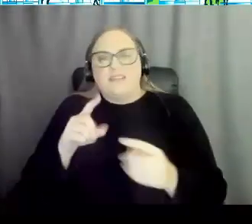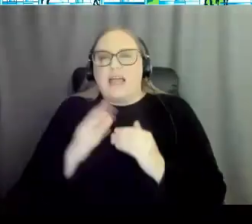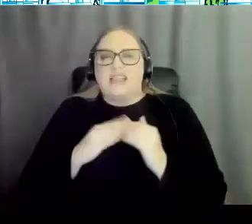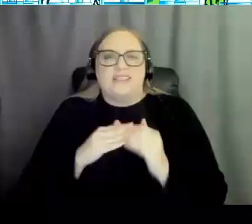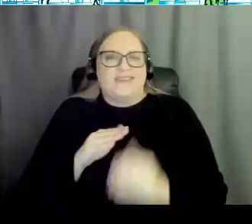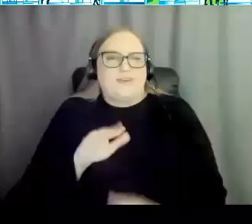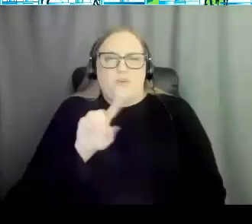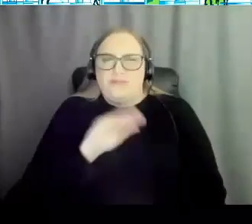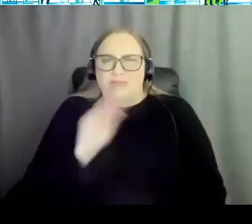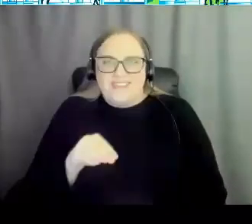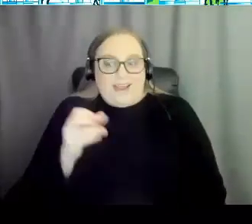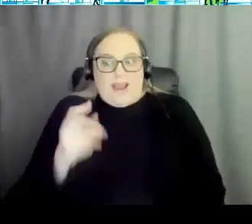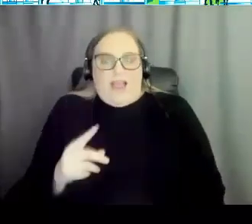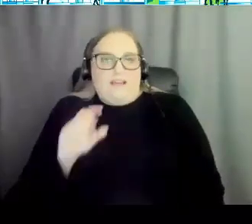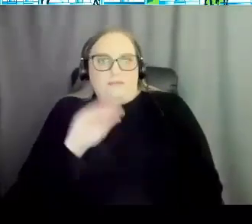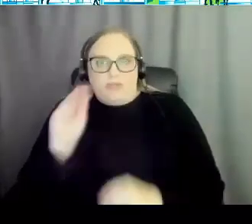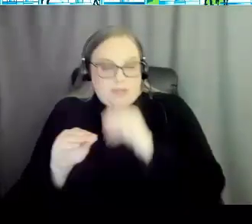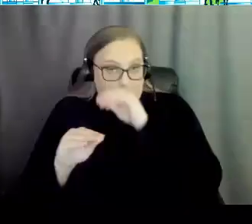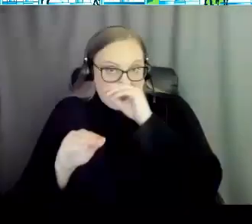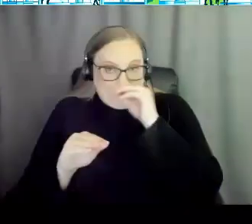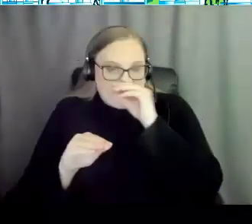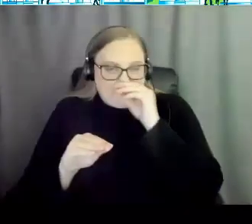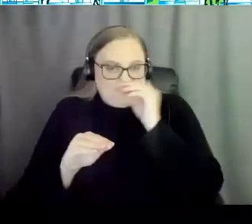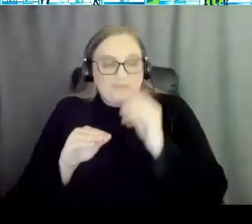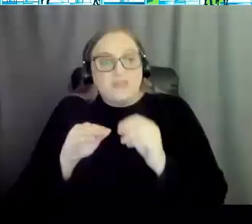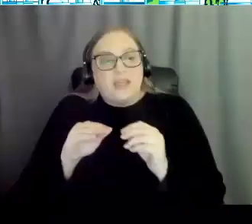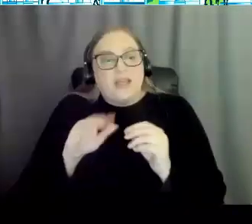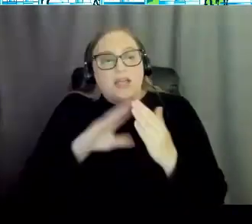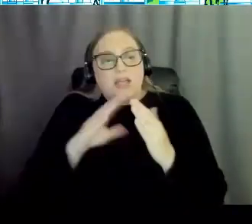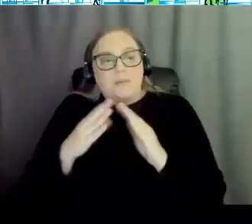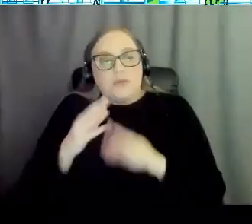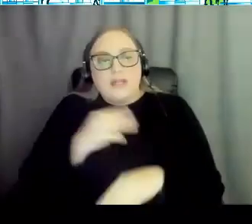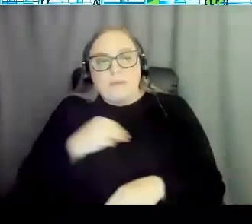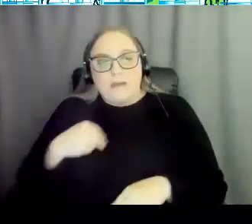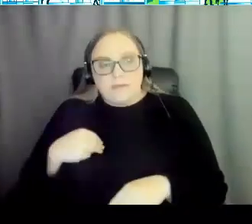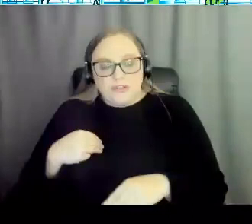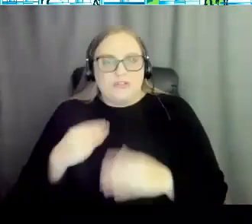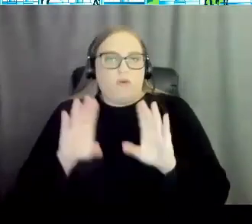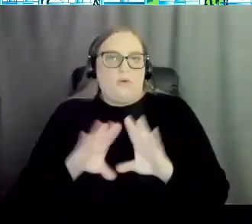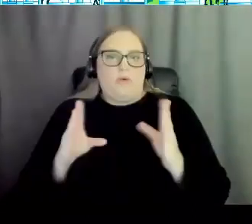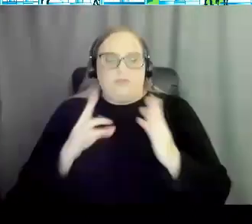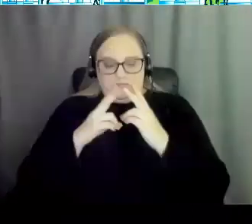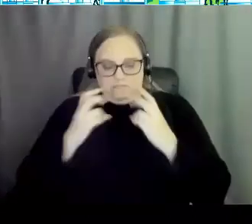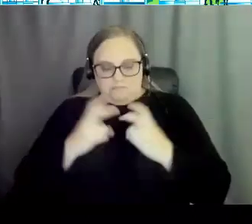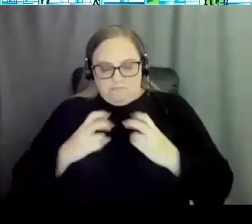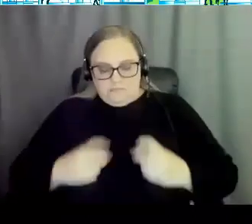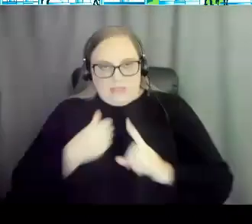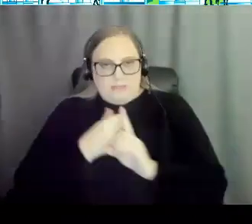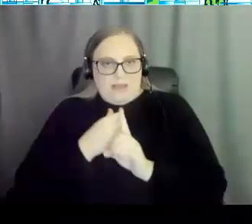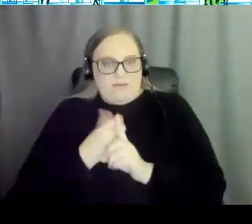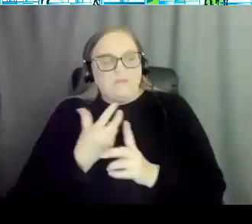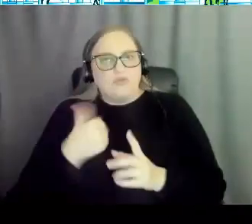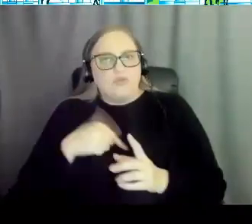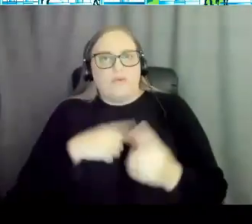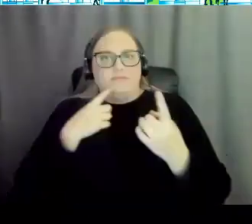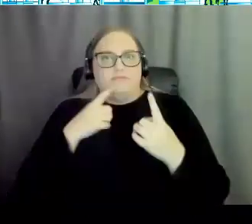of community members are open to the idea of searching themselves, I think we have achieved a lot.